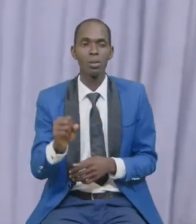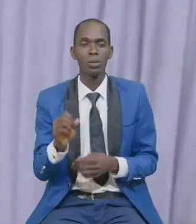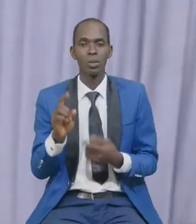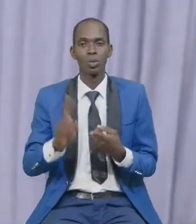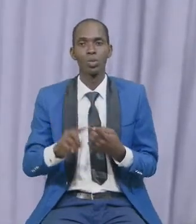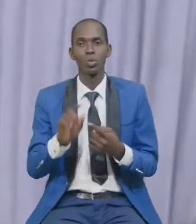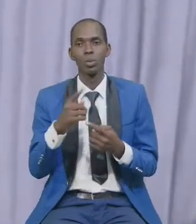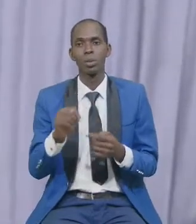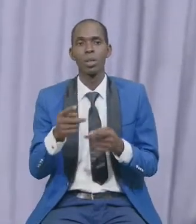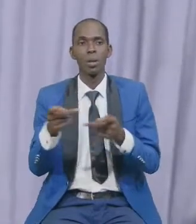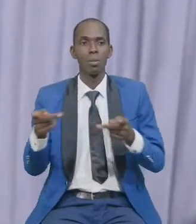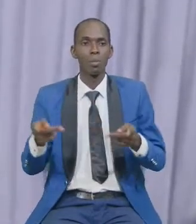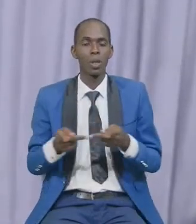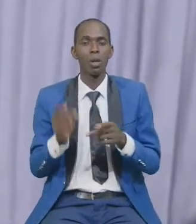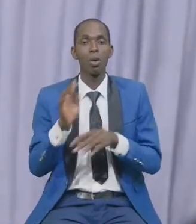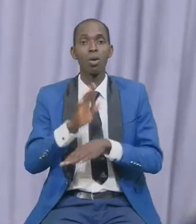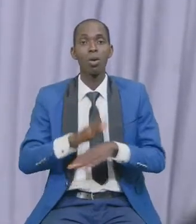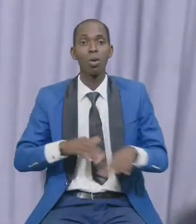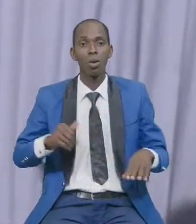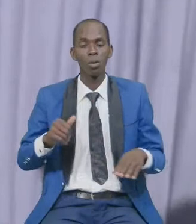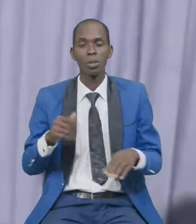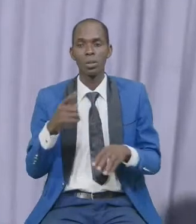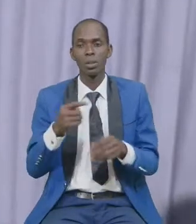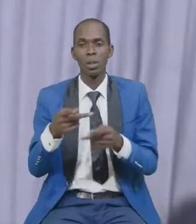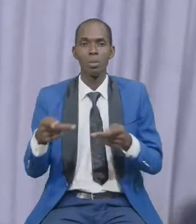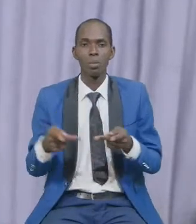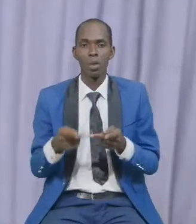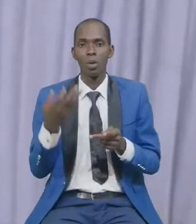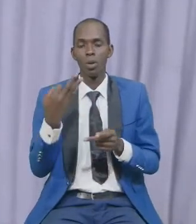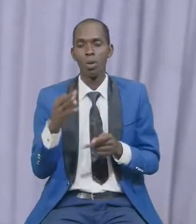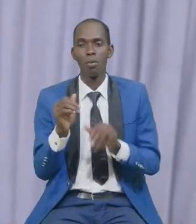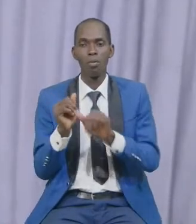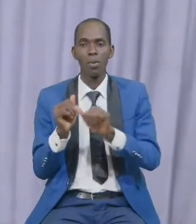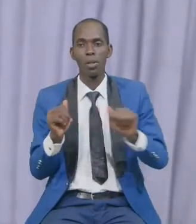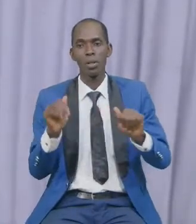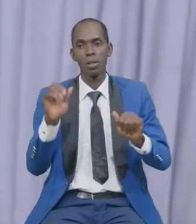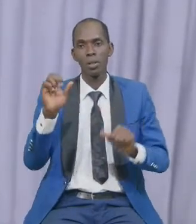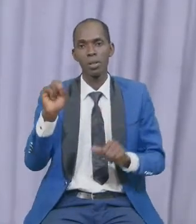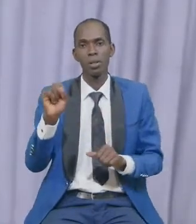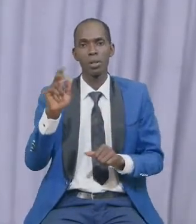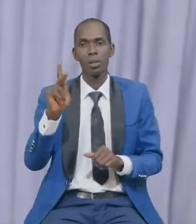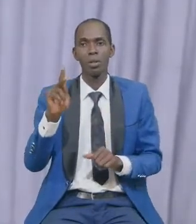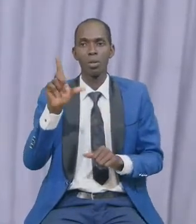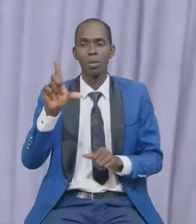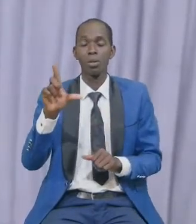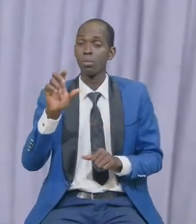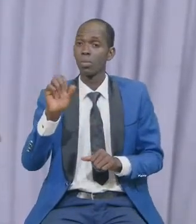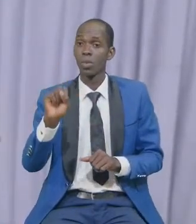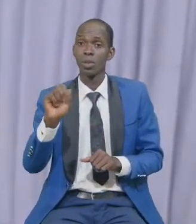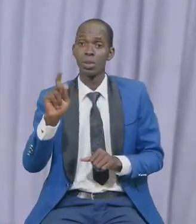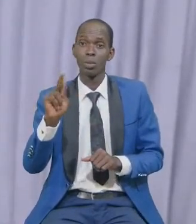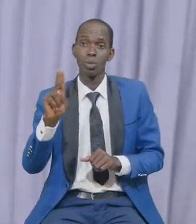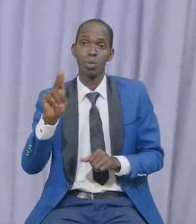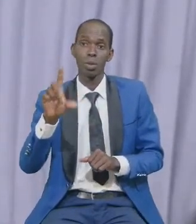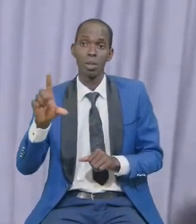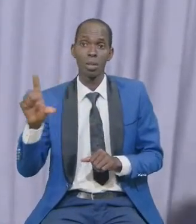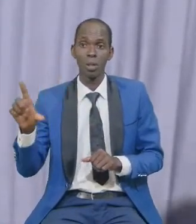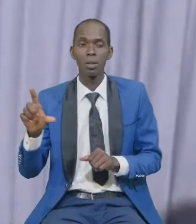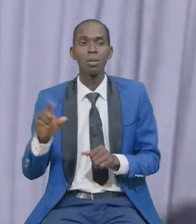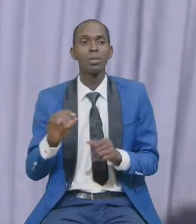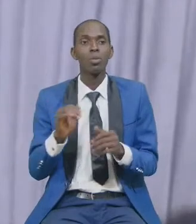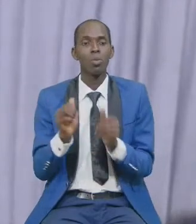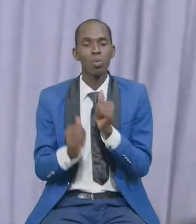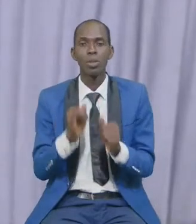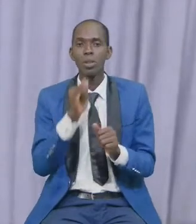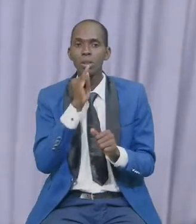the place called the place of his call, which is called in the